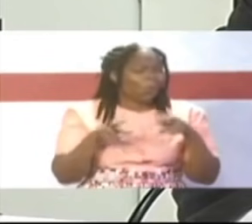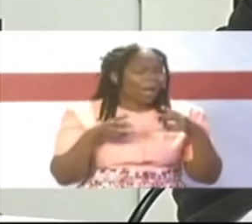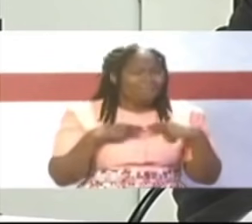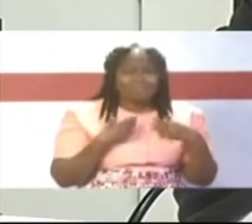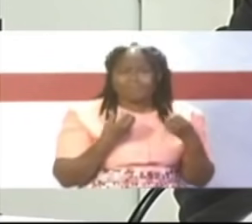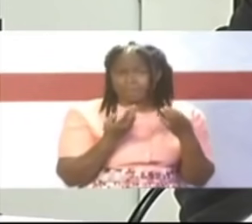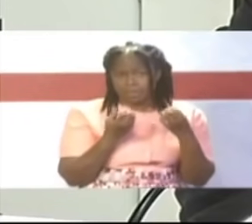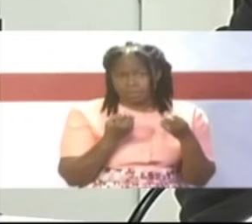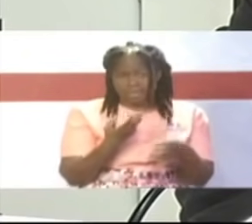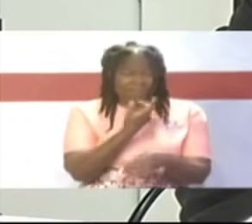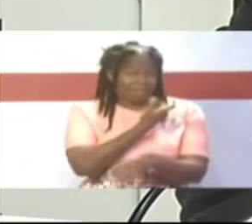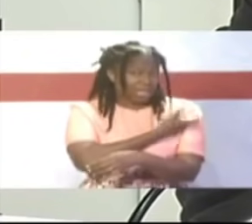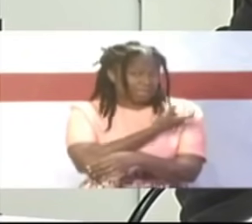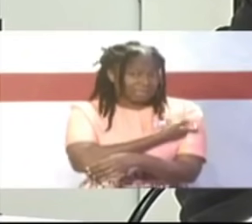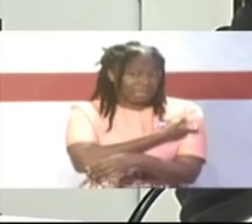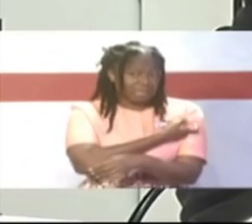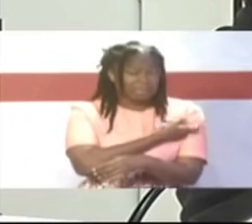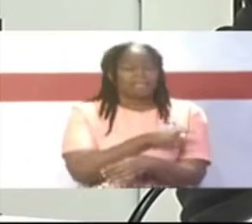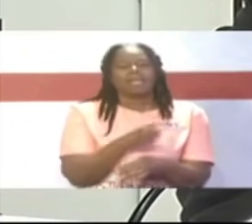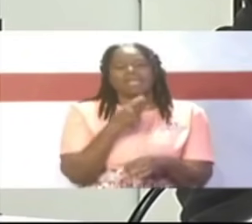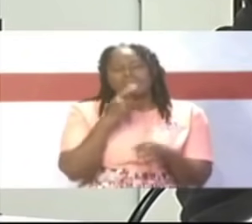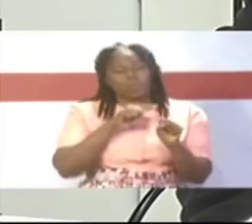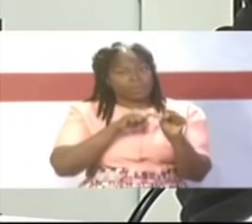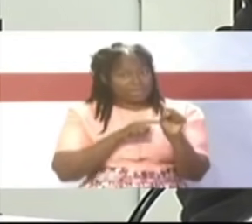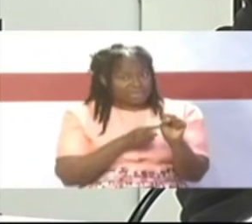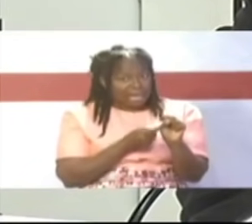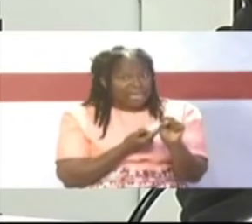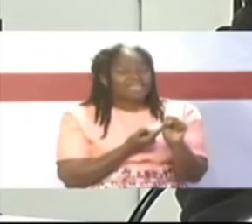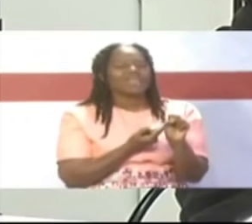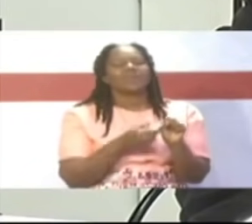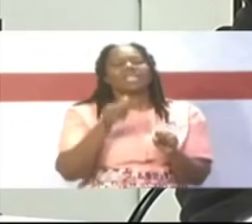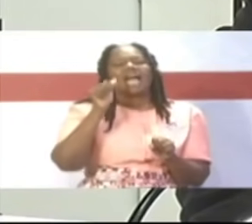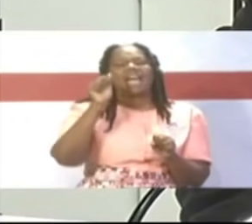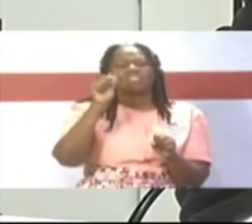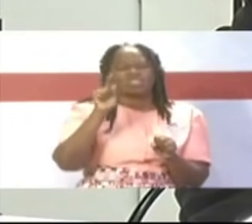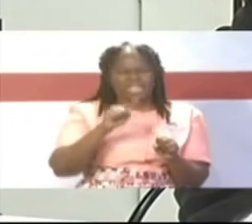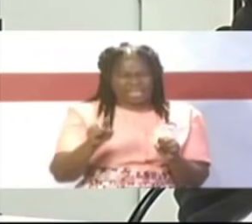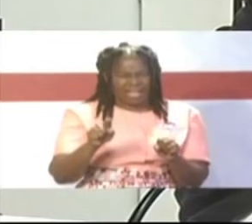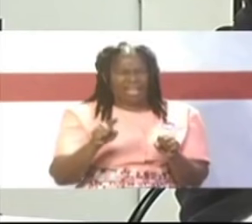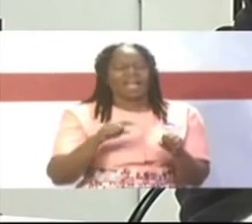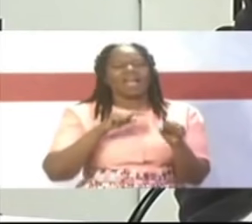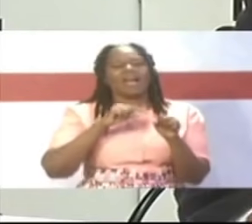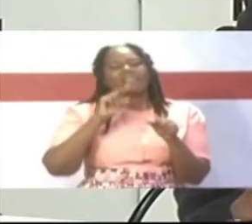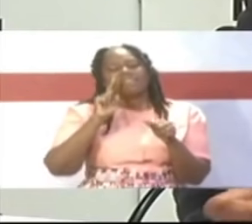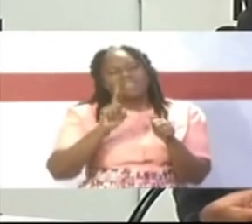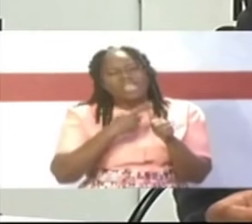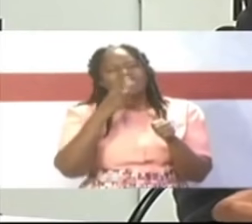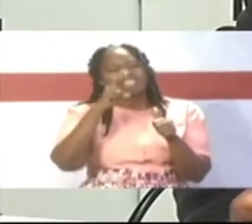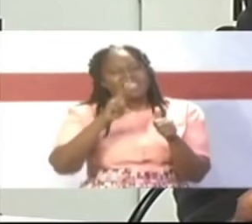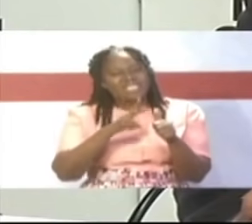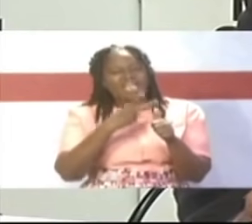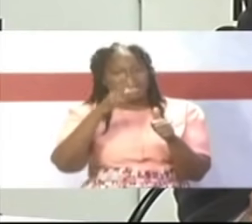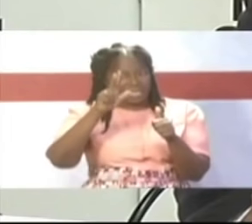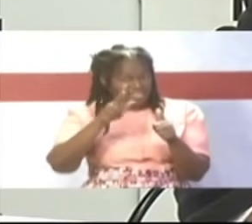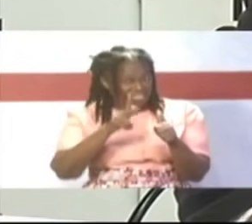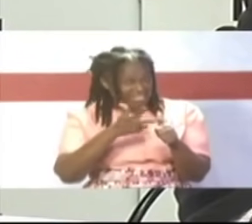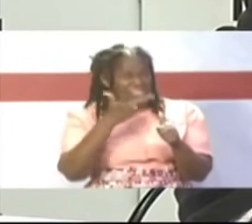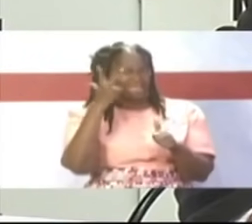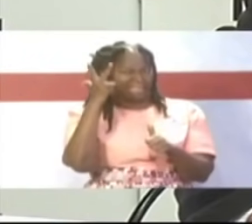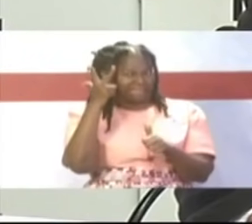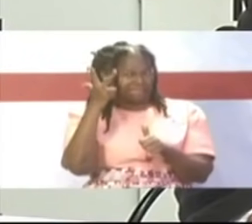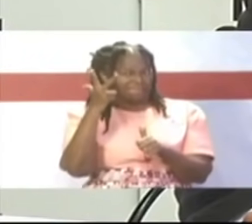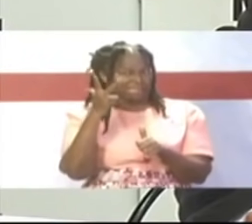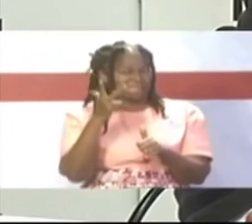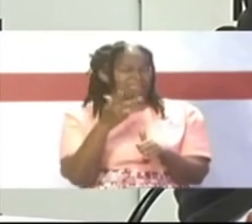starting initially with AstraZeneca first, second, and third dose, and then there will be some room, as it is a